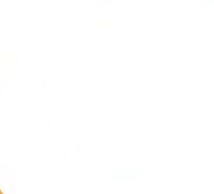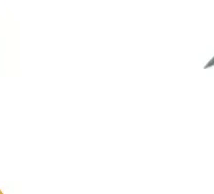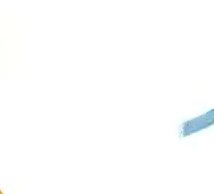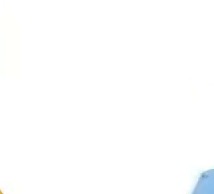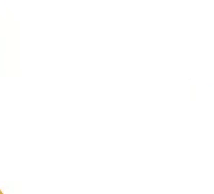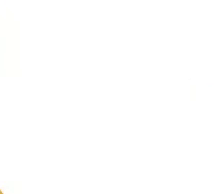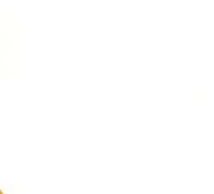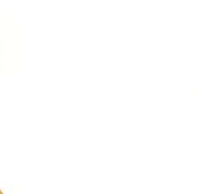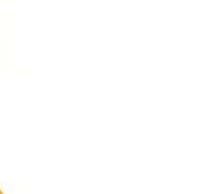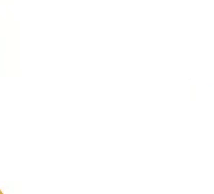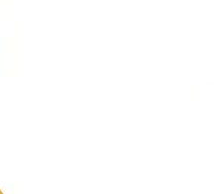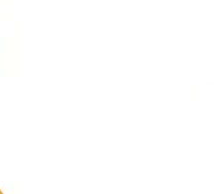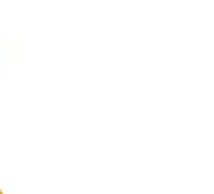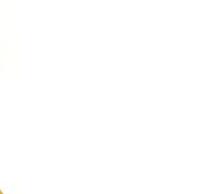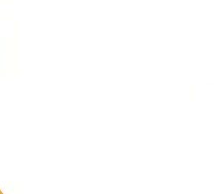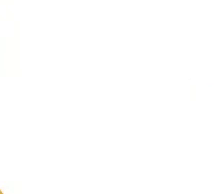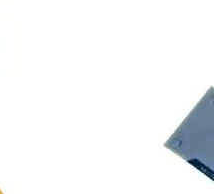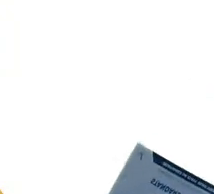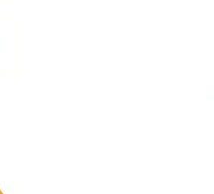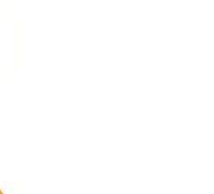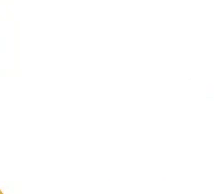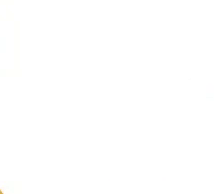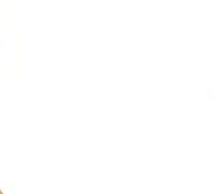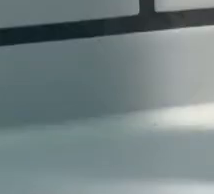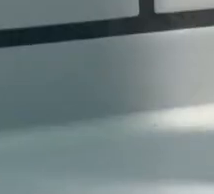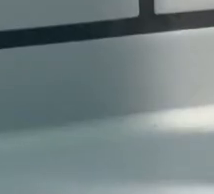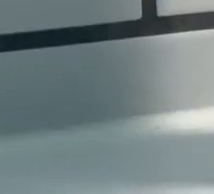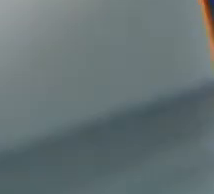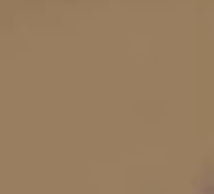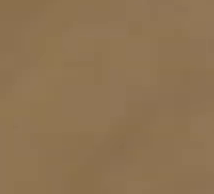Standard, never beaten on quality and price.